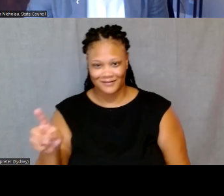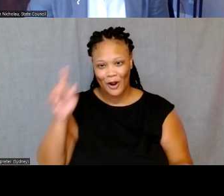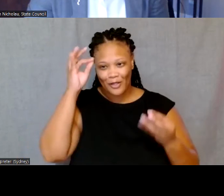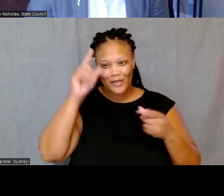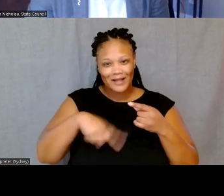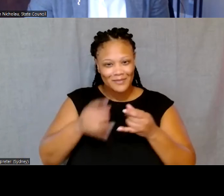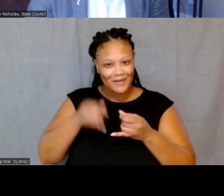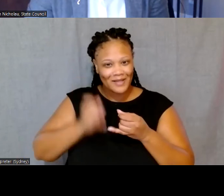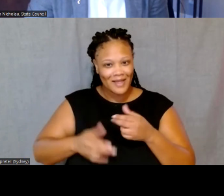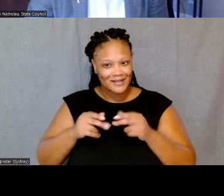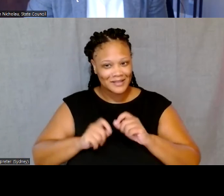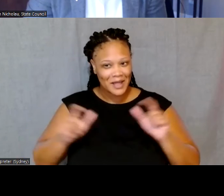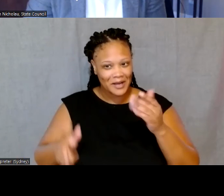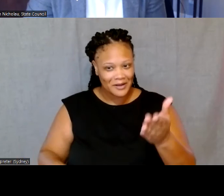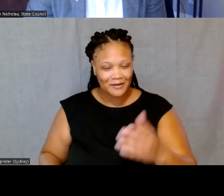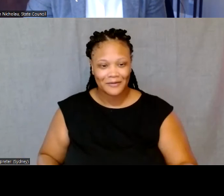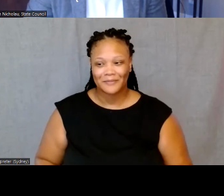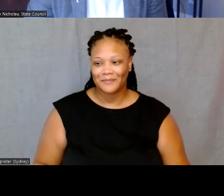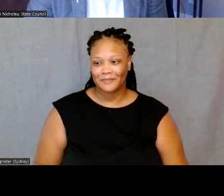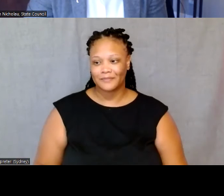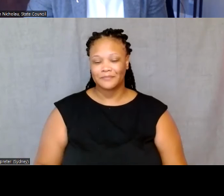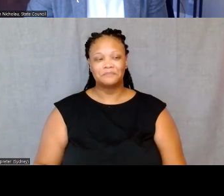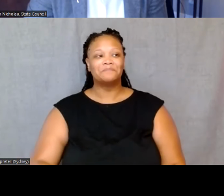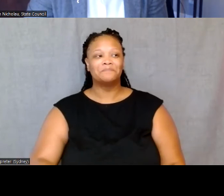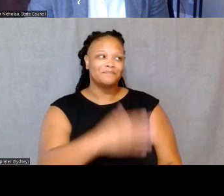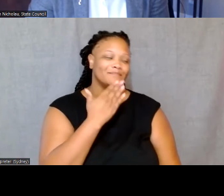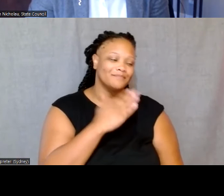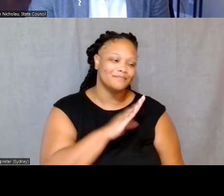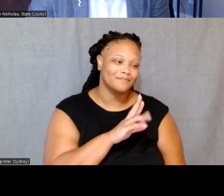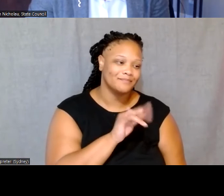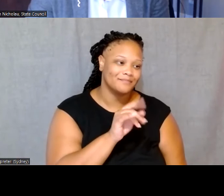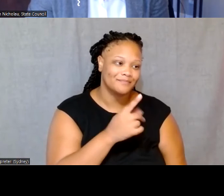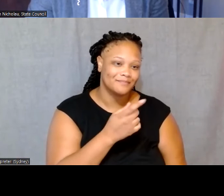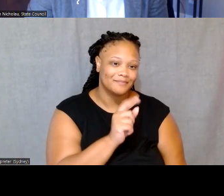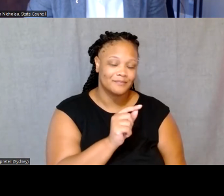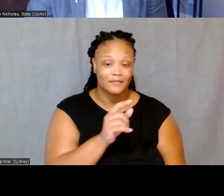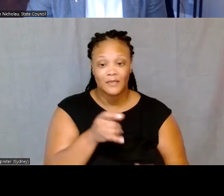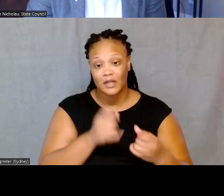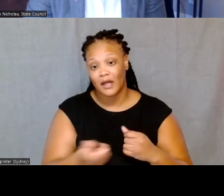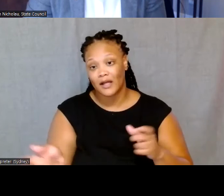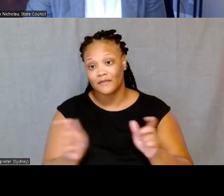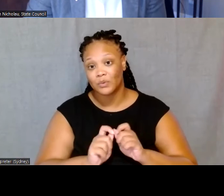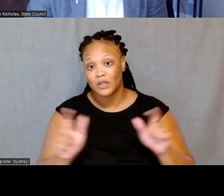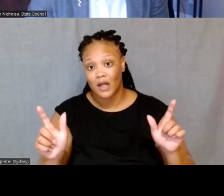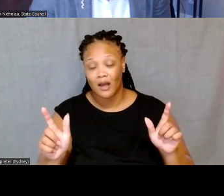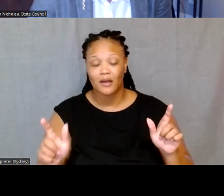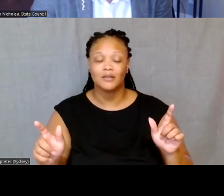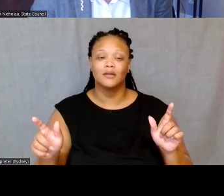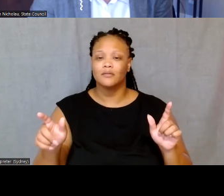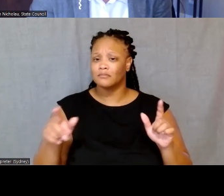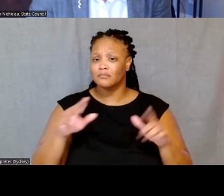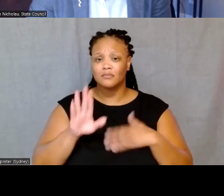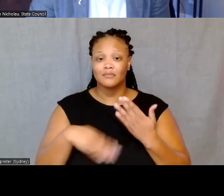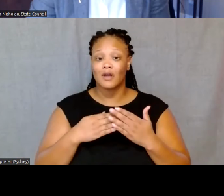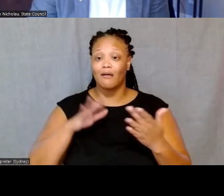No, I think you hit home. Thank you Great. so much, Bridget. These last couple of slides that you all will see is just contact